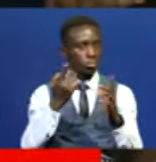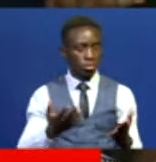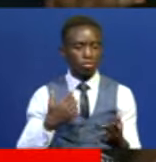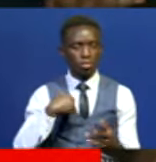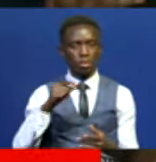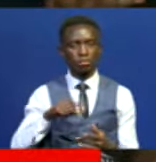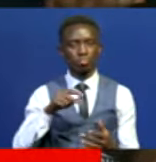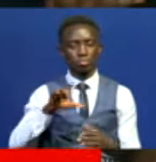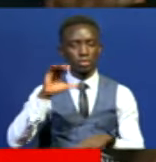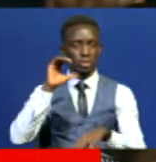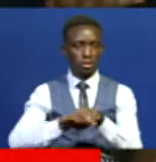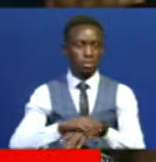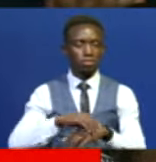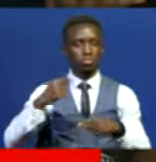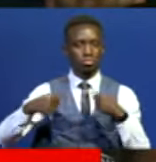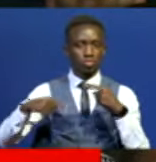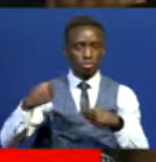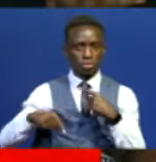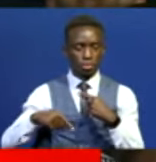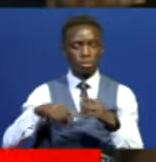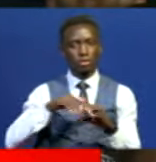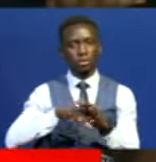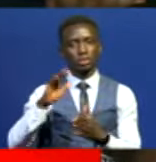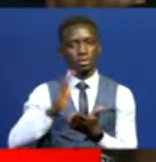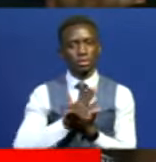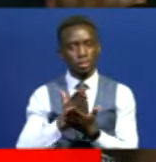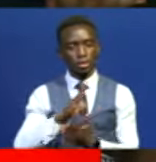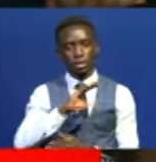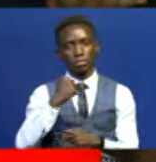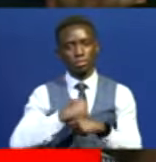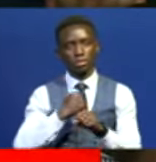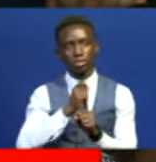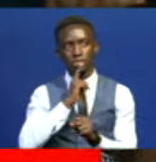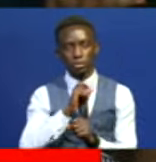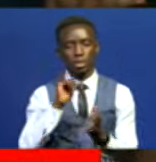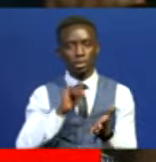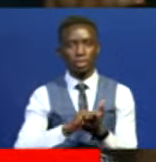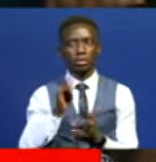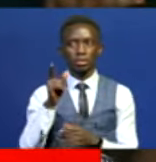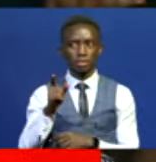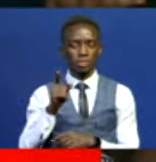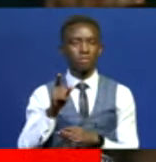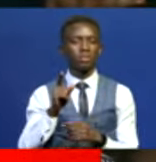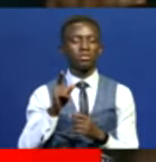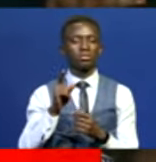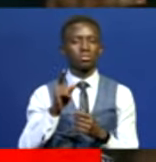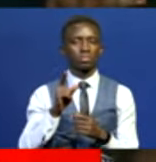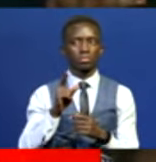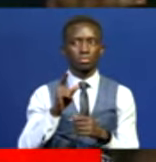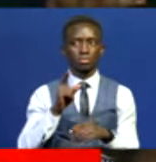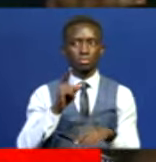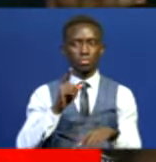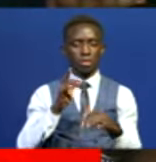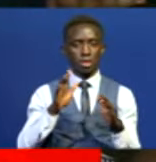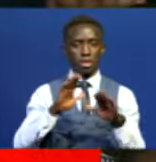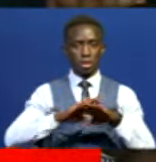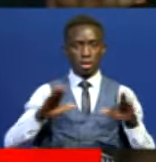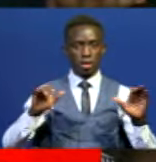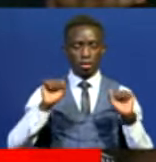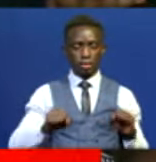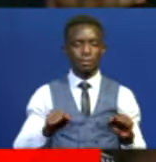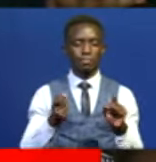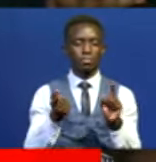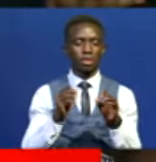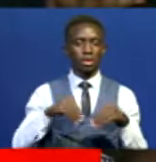inject competitiveness to the sector and ensure that at the expiry of the leases, the land reverts back to